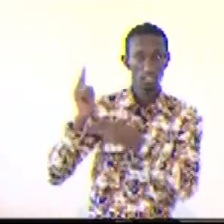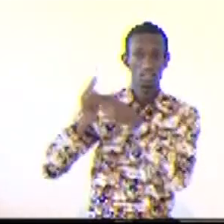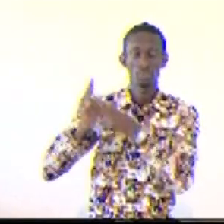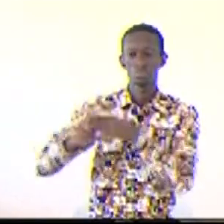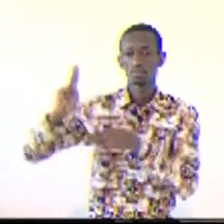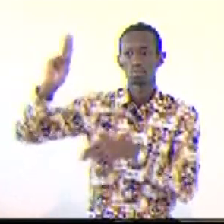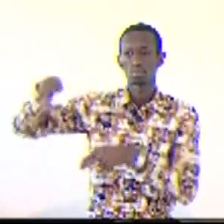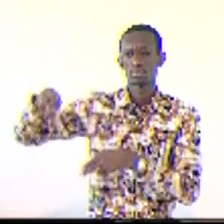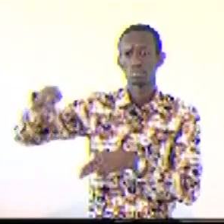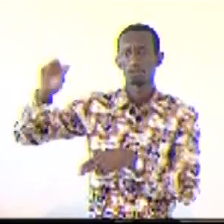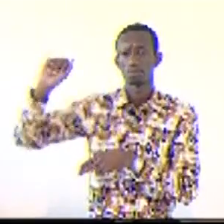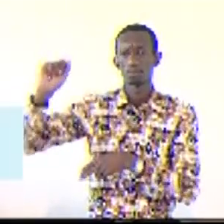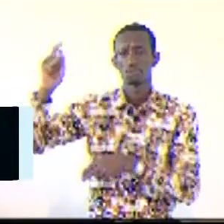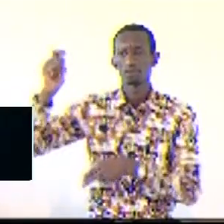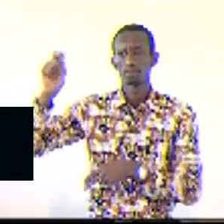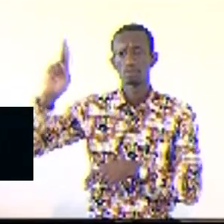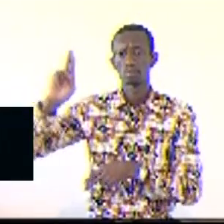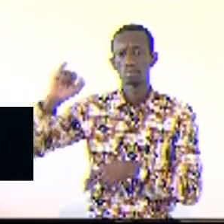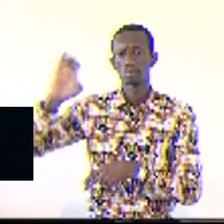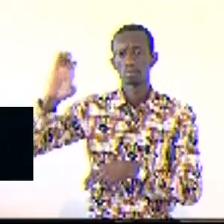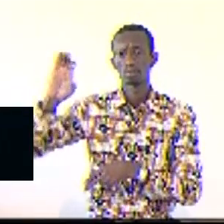and today I'll be